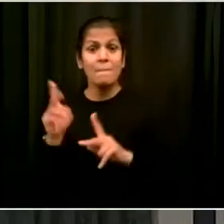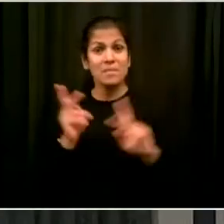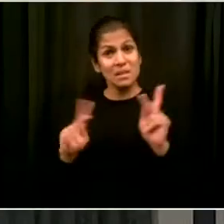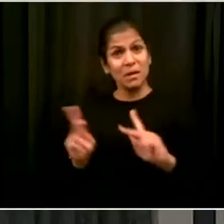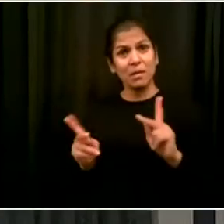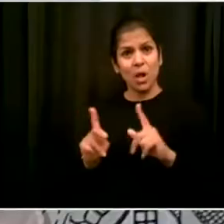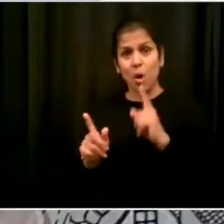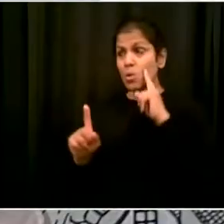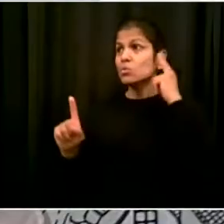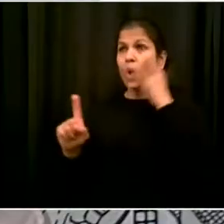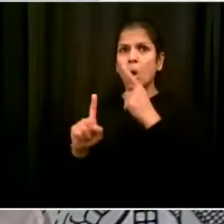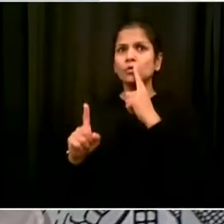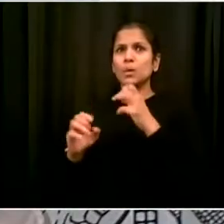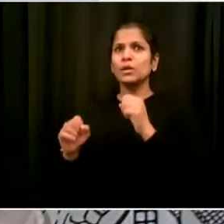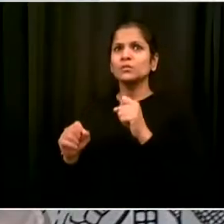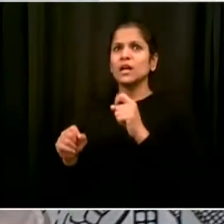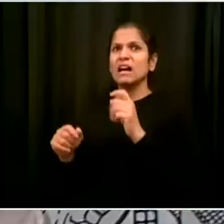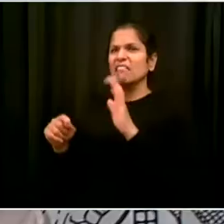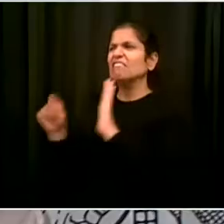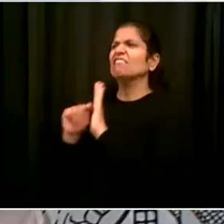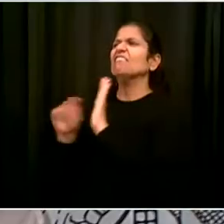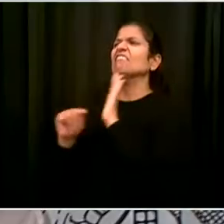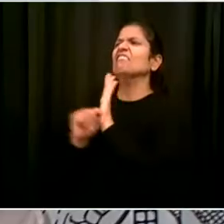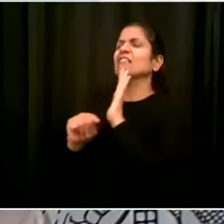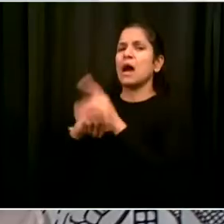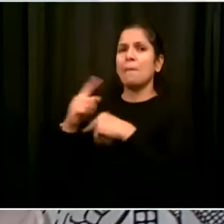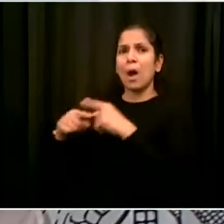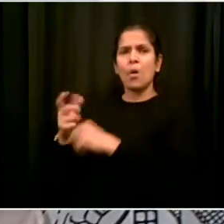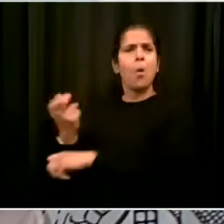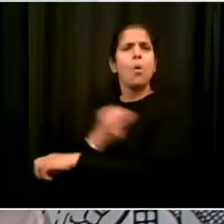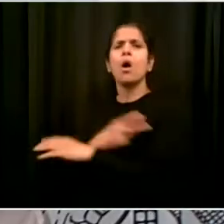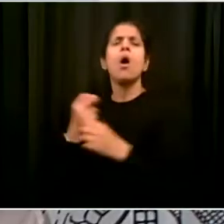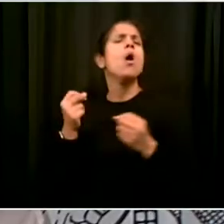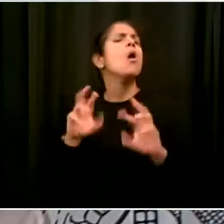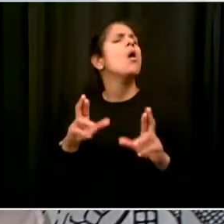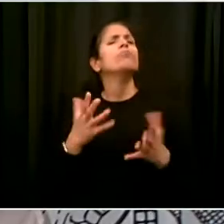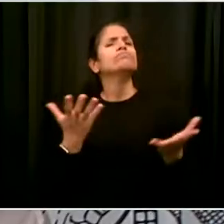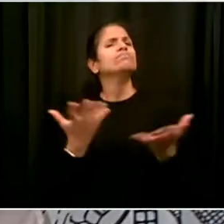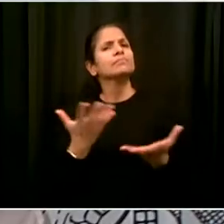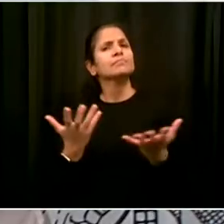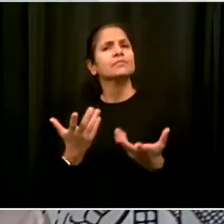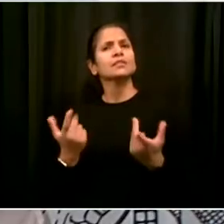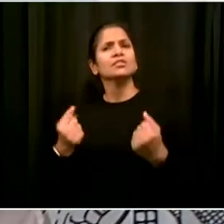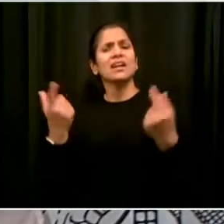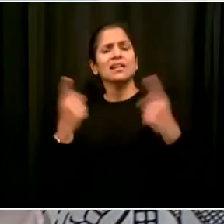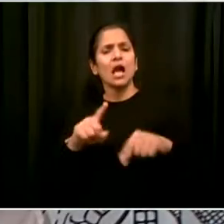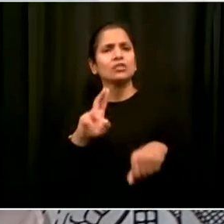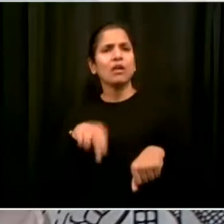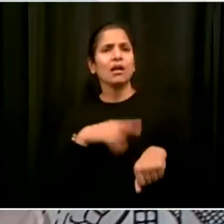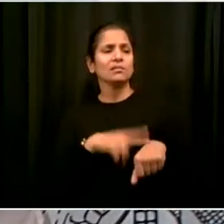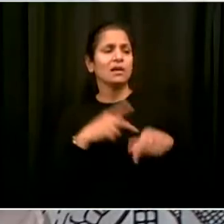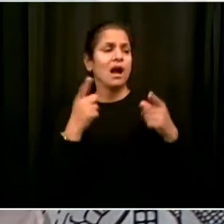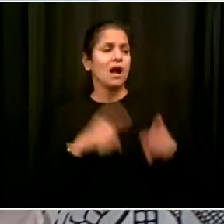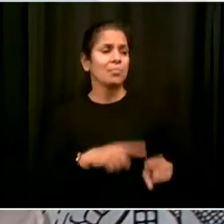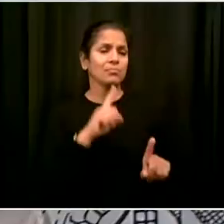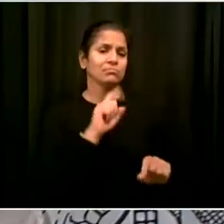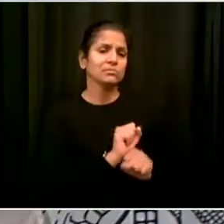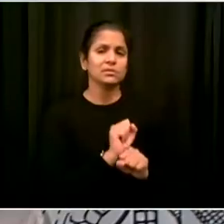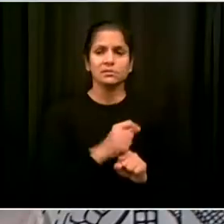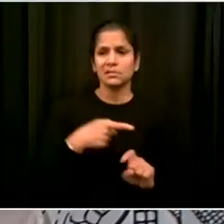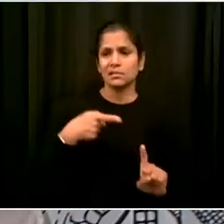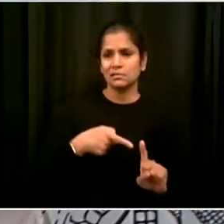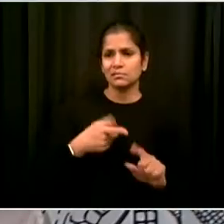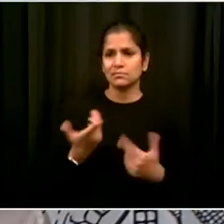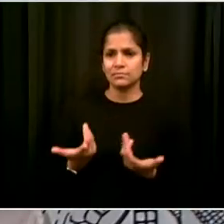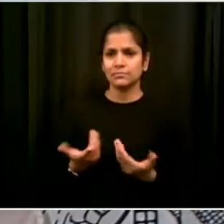Yeah, I would say, honest answer, we're not right now focused on a tracking effort. We know there's years and decades